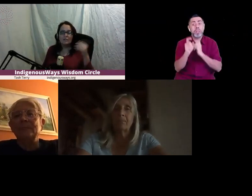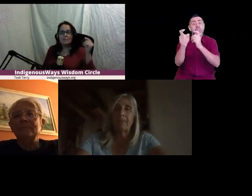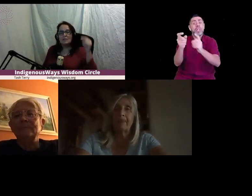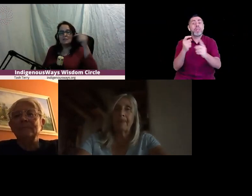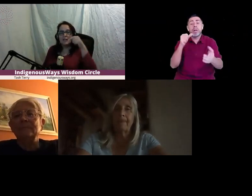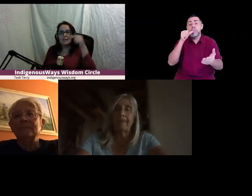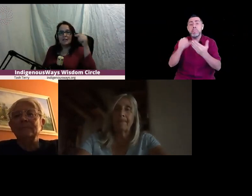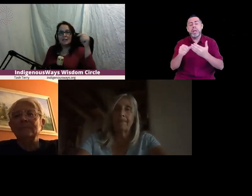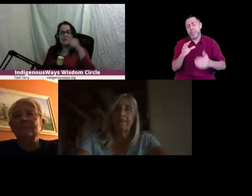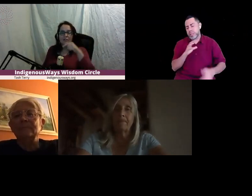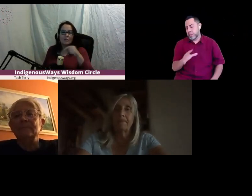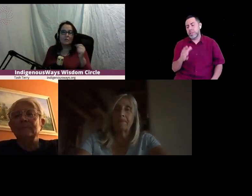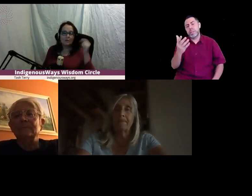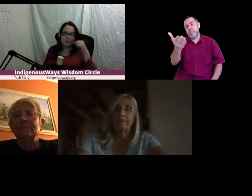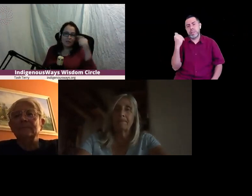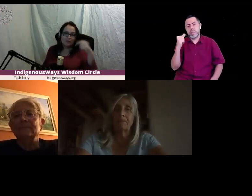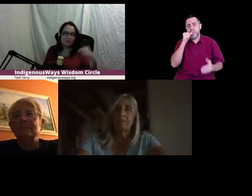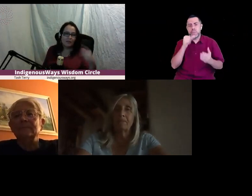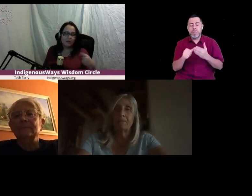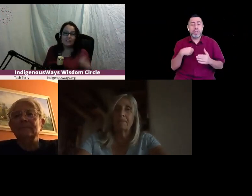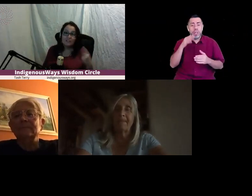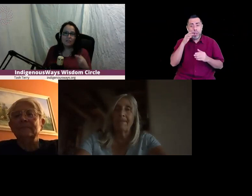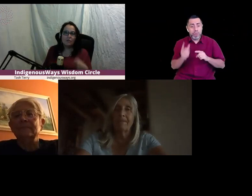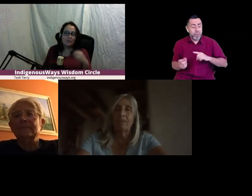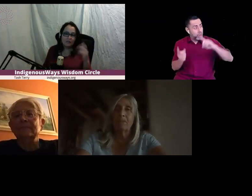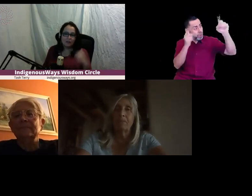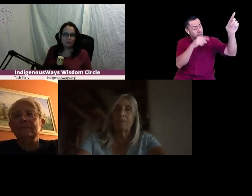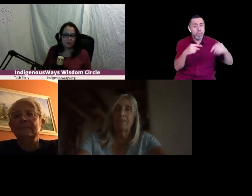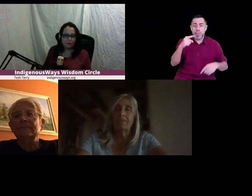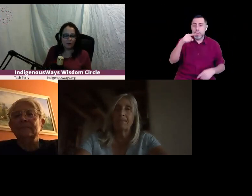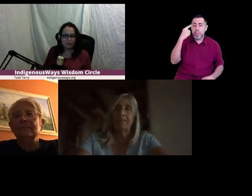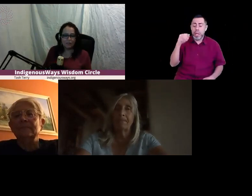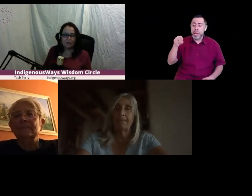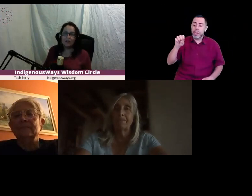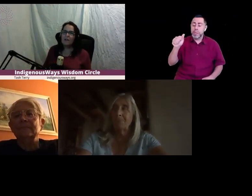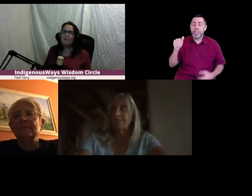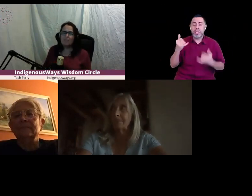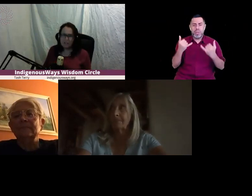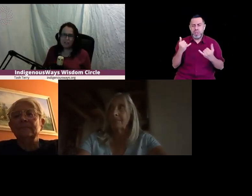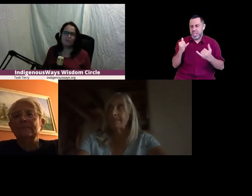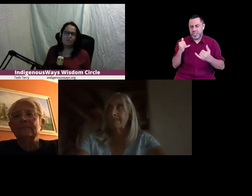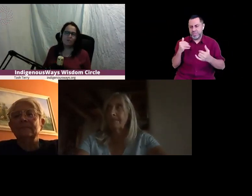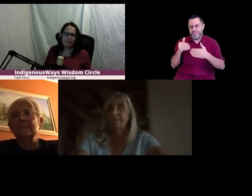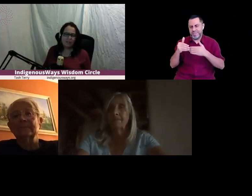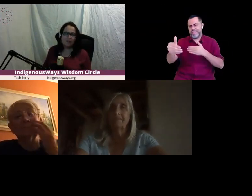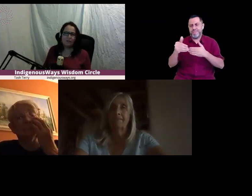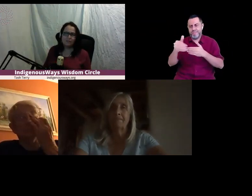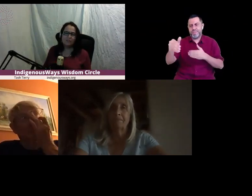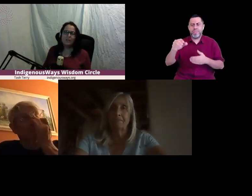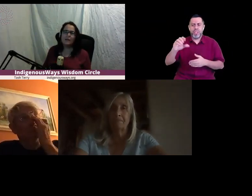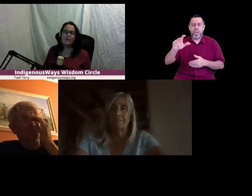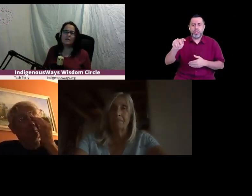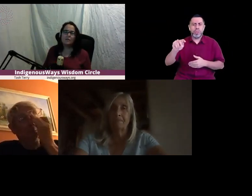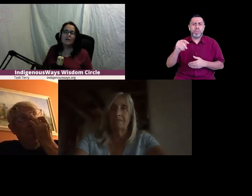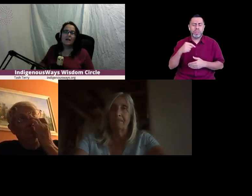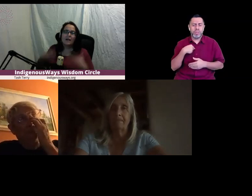Mesa mid to end of October. I'm going to have to find out my schedule, and I'll keep you all posted. Thank you. Thank you. As we say